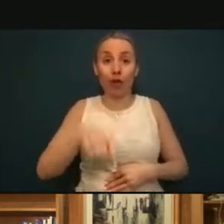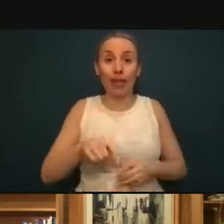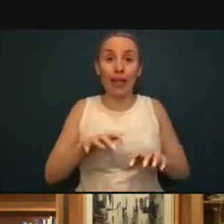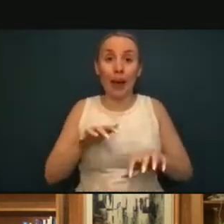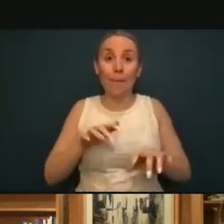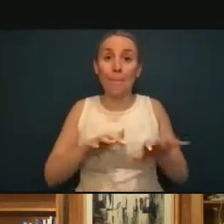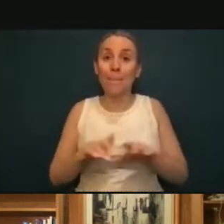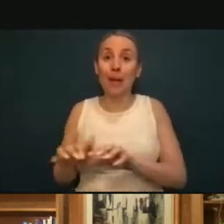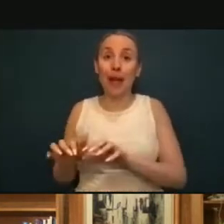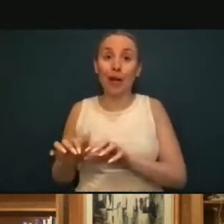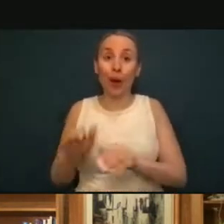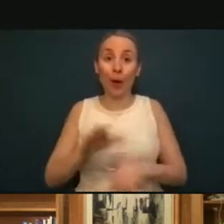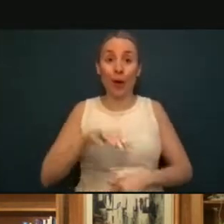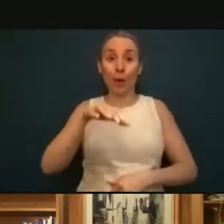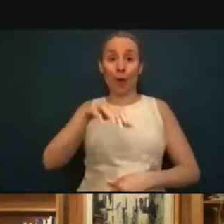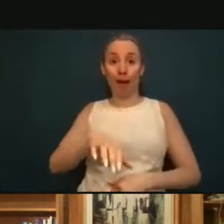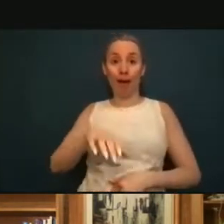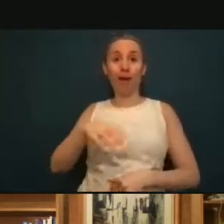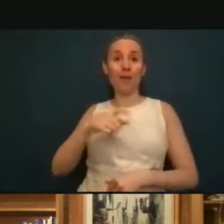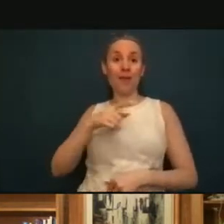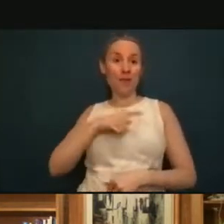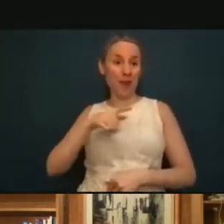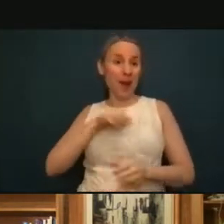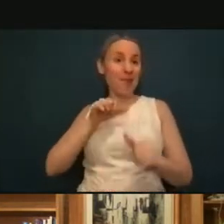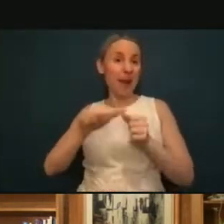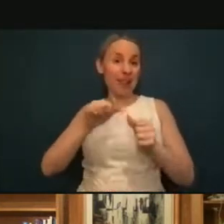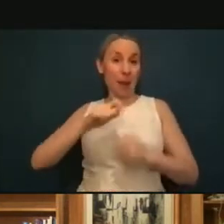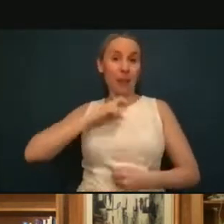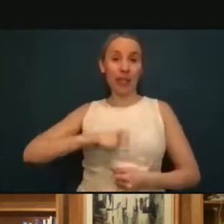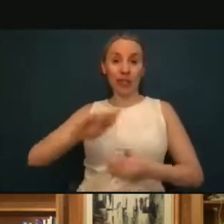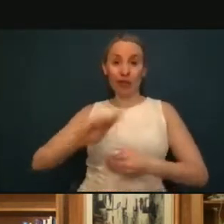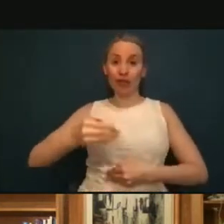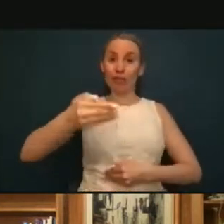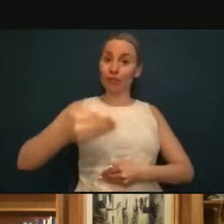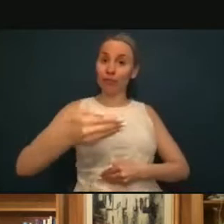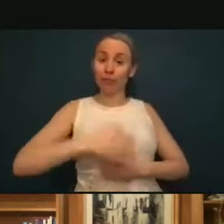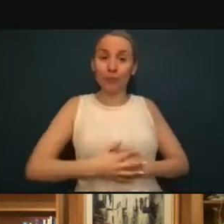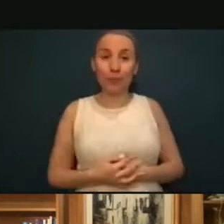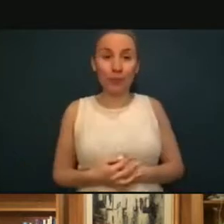is the best position for me, and I have